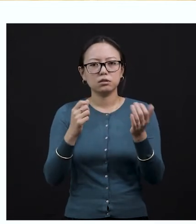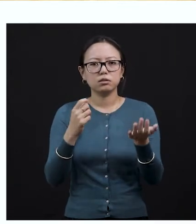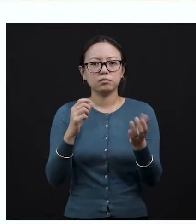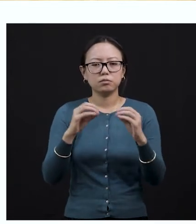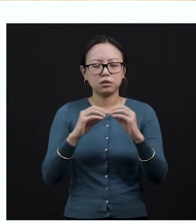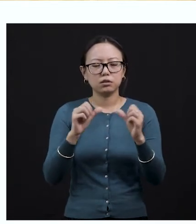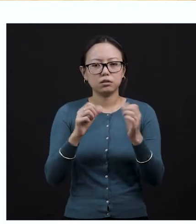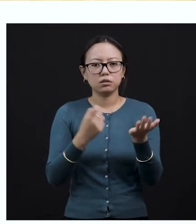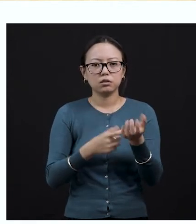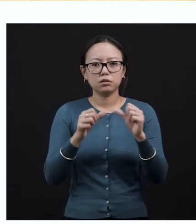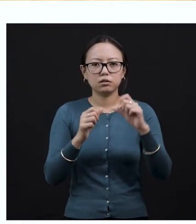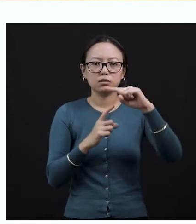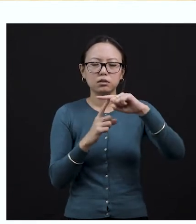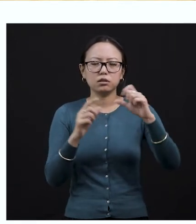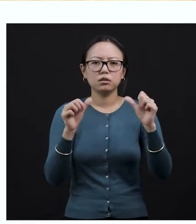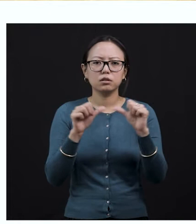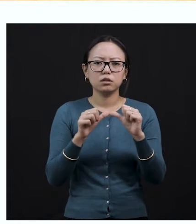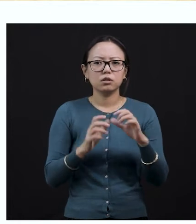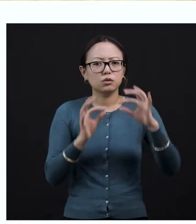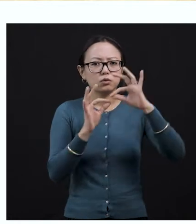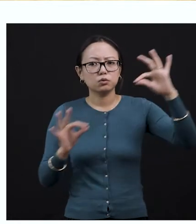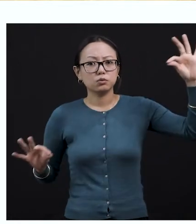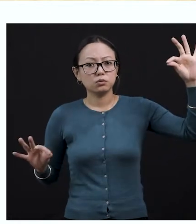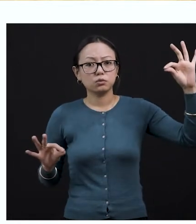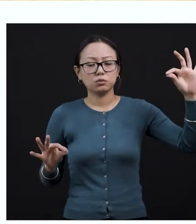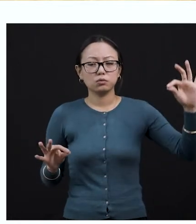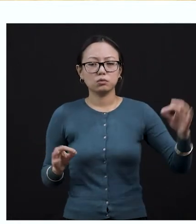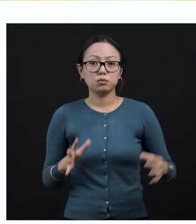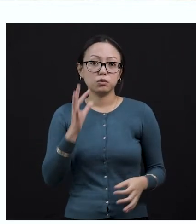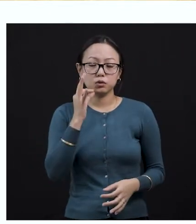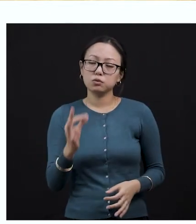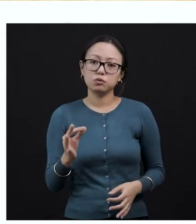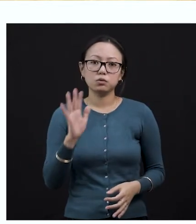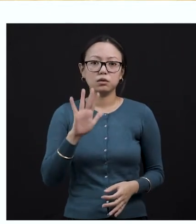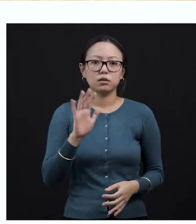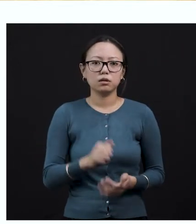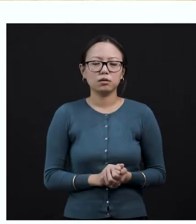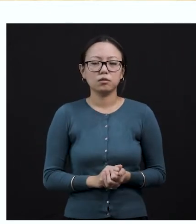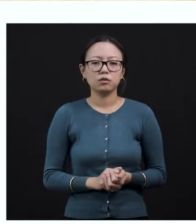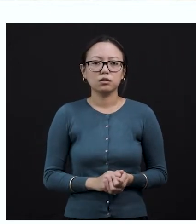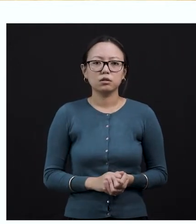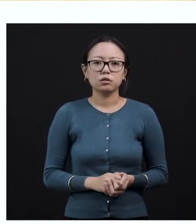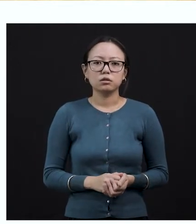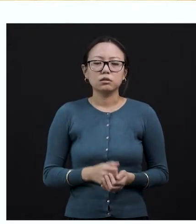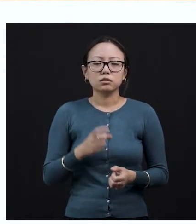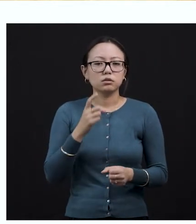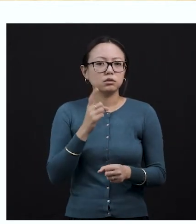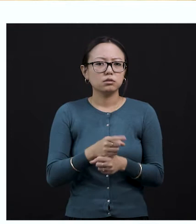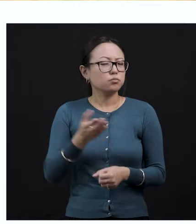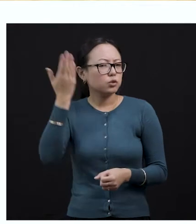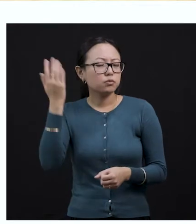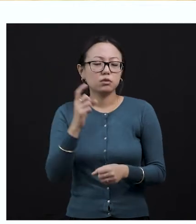stories, and they also try to set examples, especially the gurus, all right, the teachers those